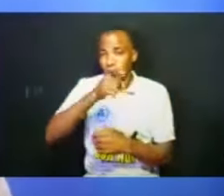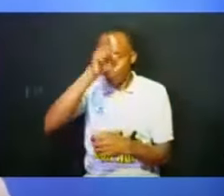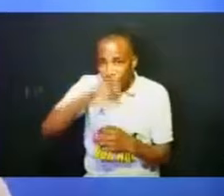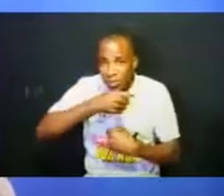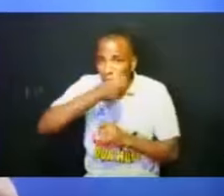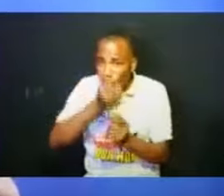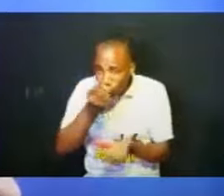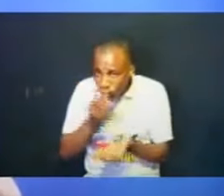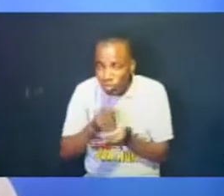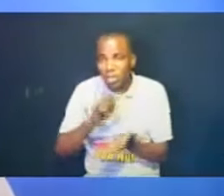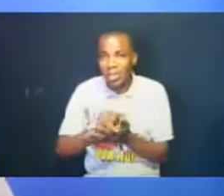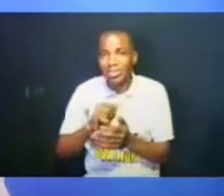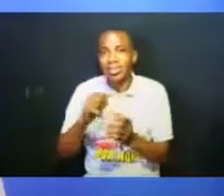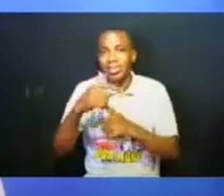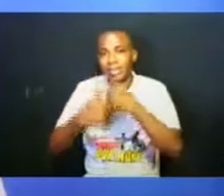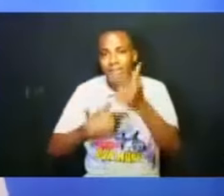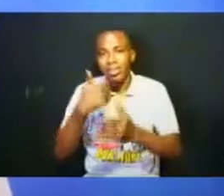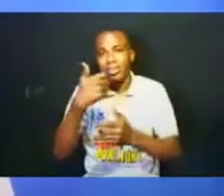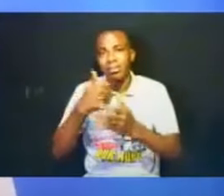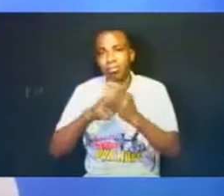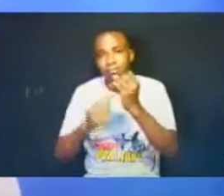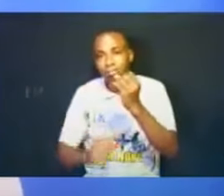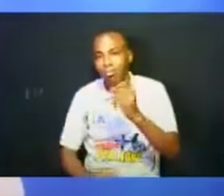and that no bitter root grows